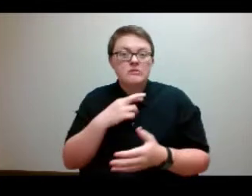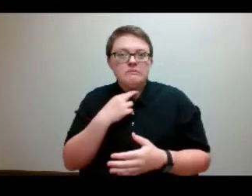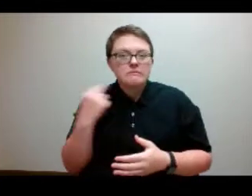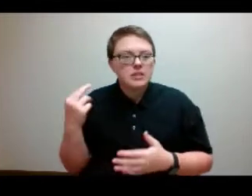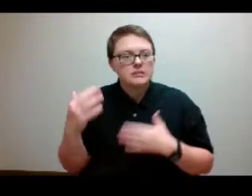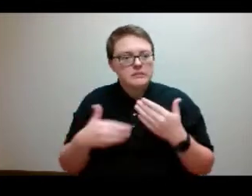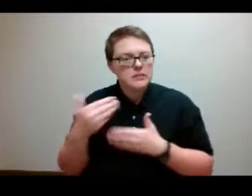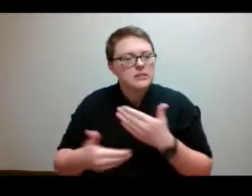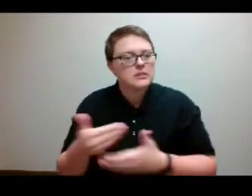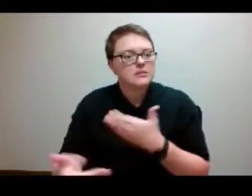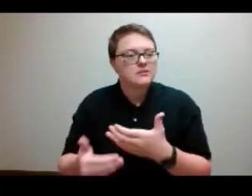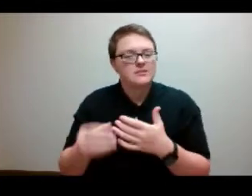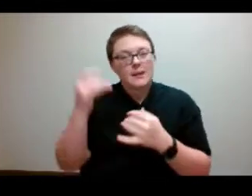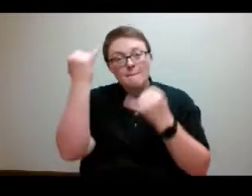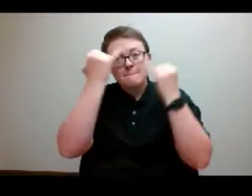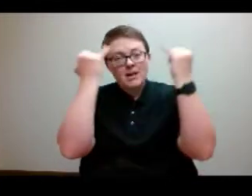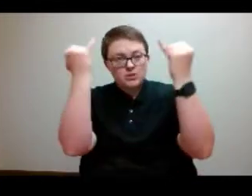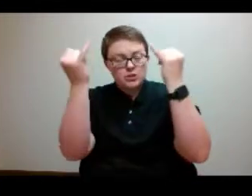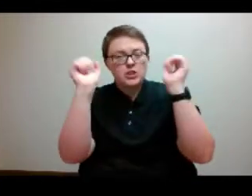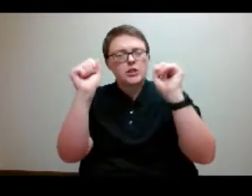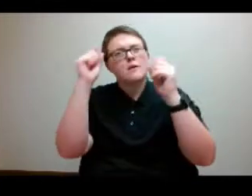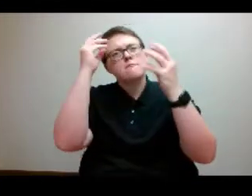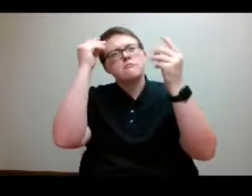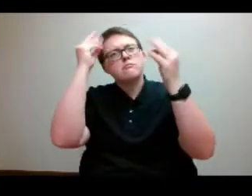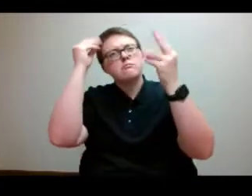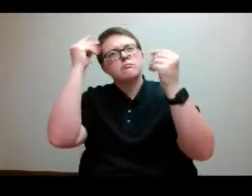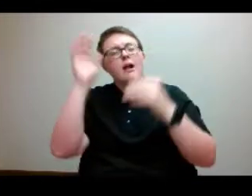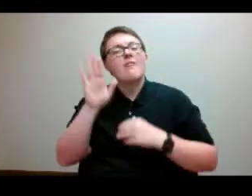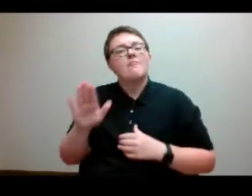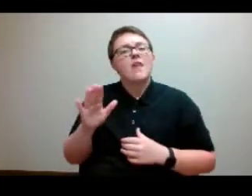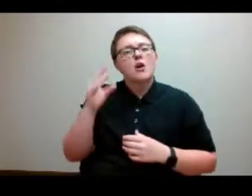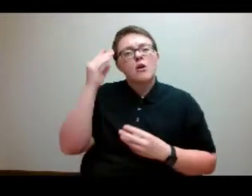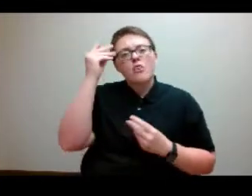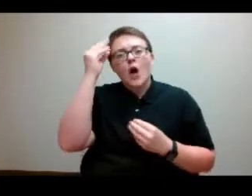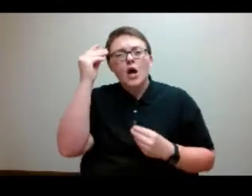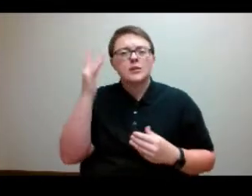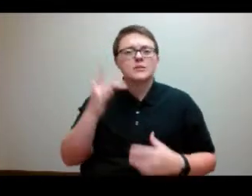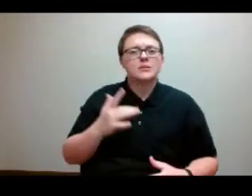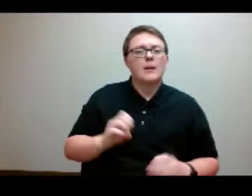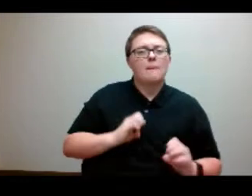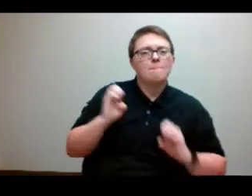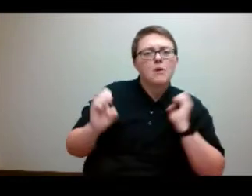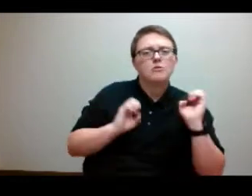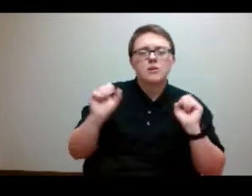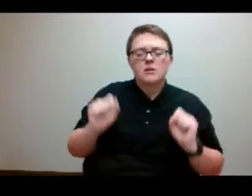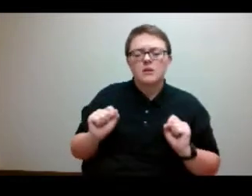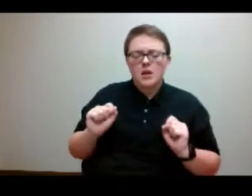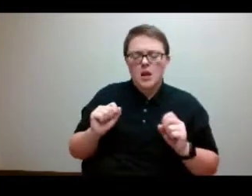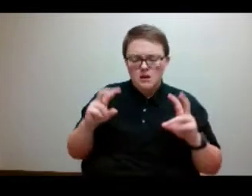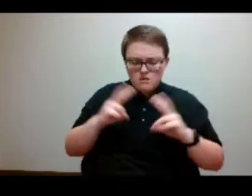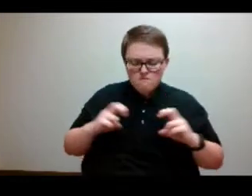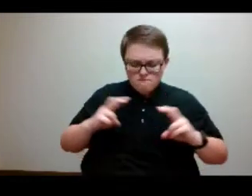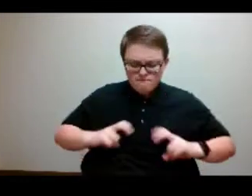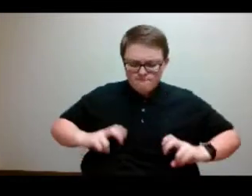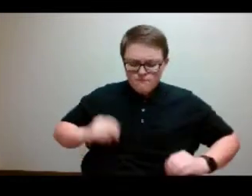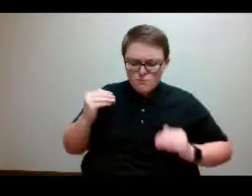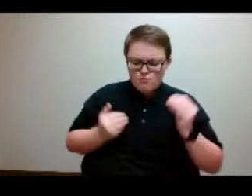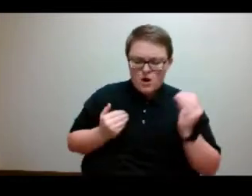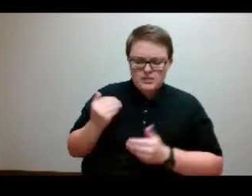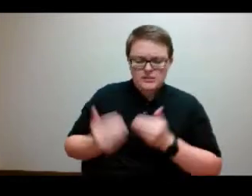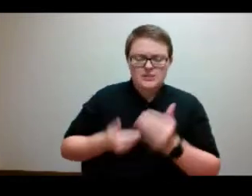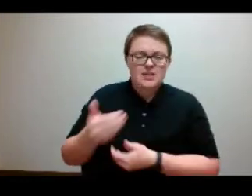students to explore and process their thoughts and emotions in a protected space. What an